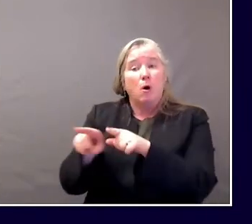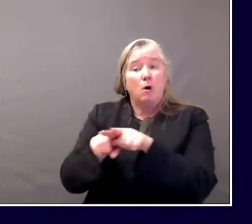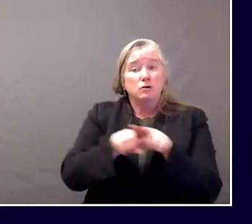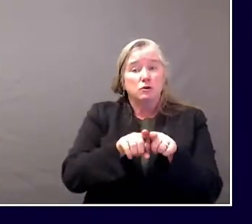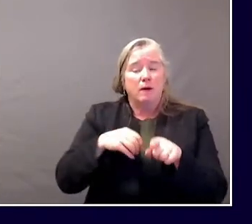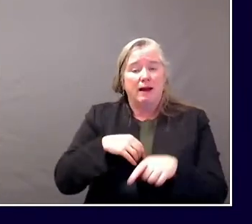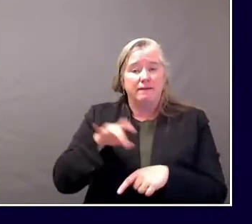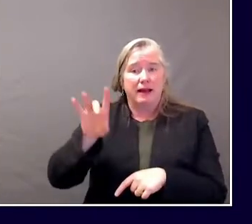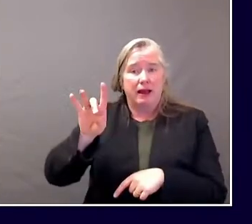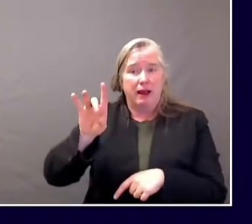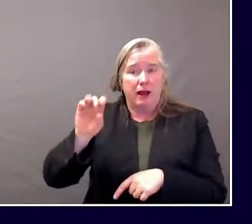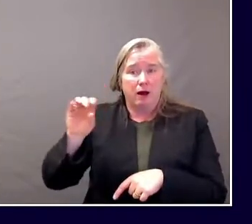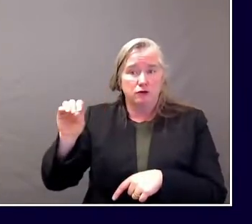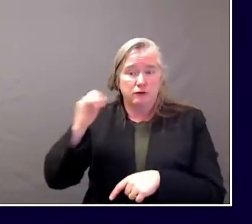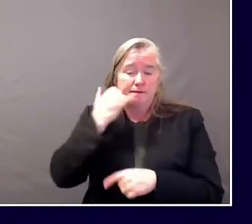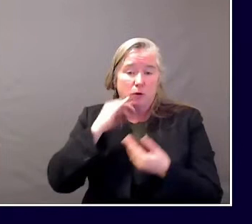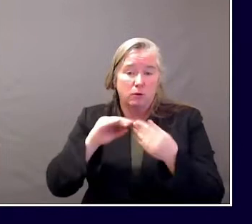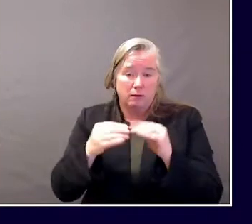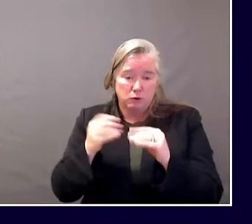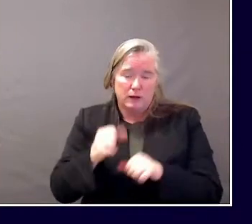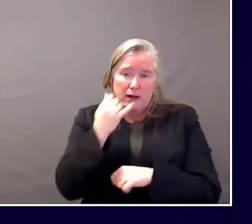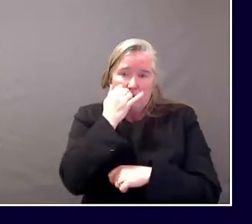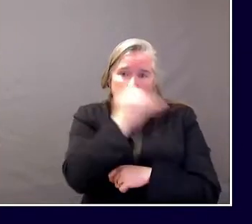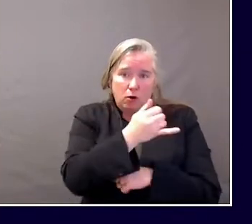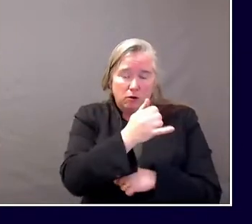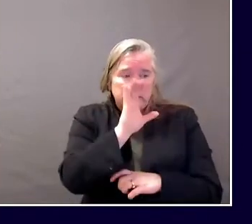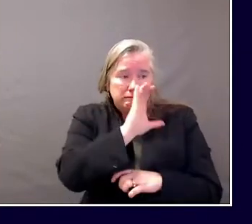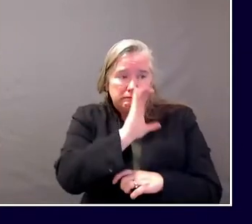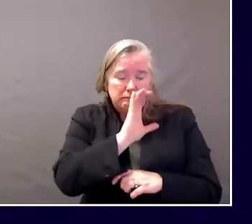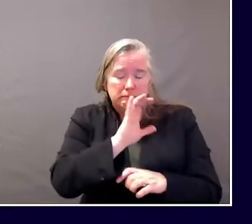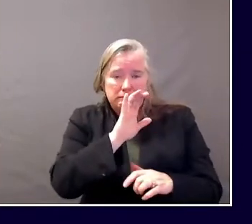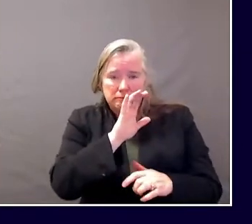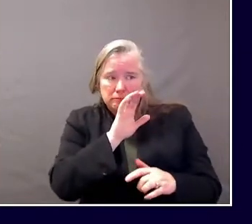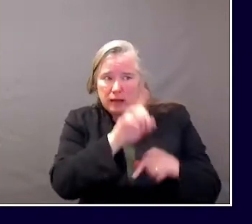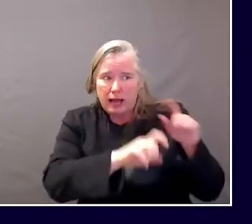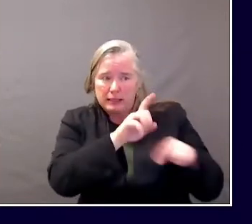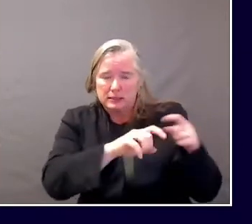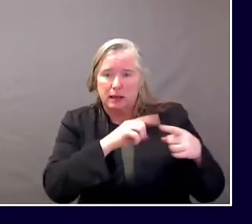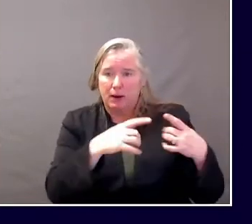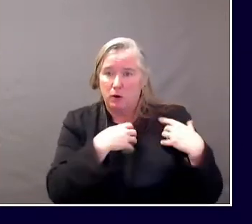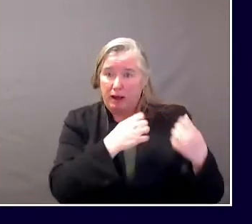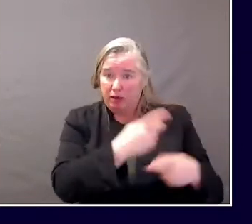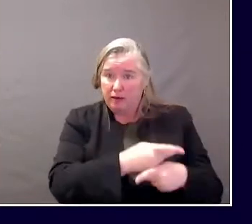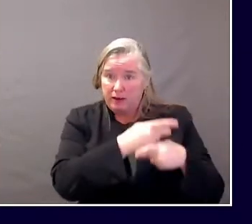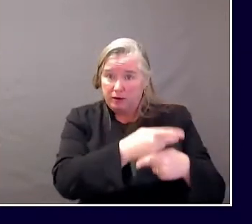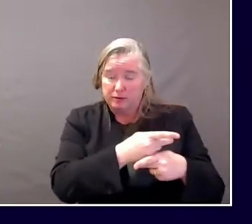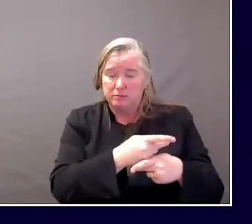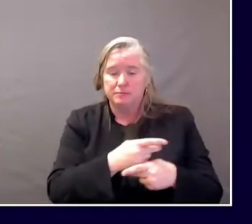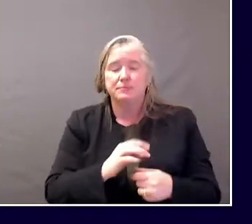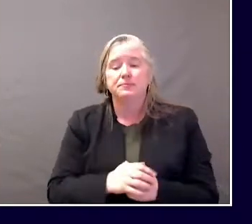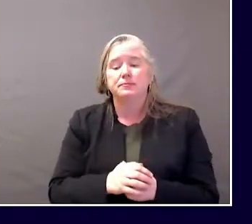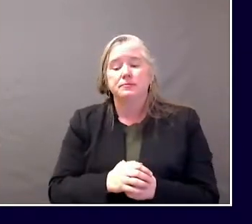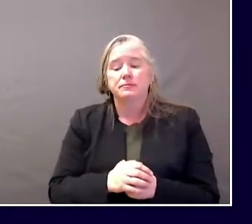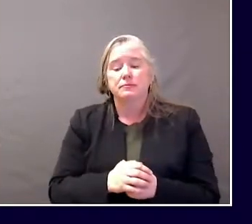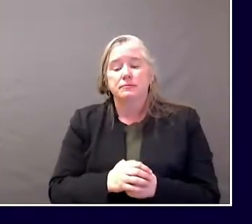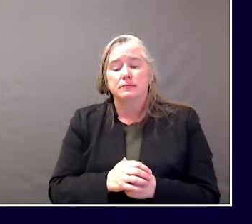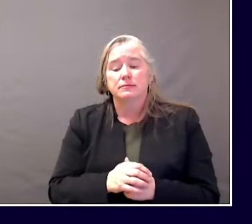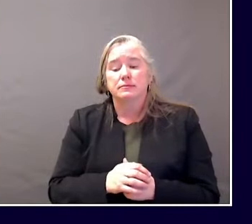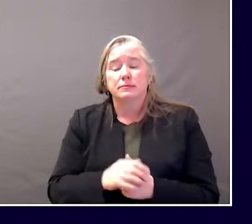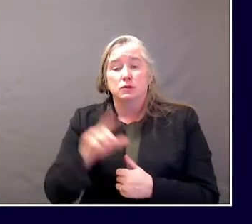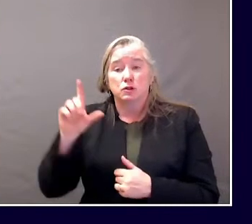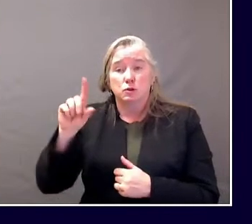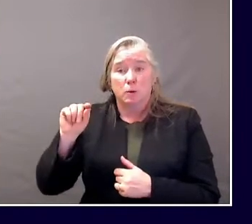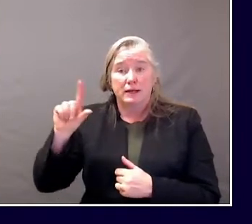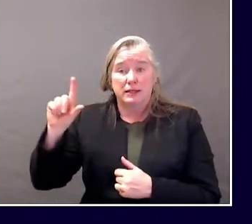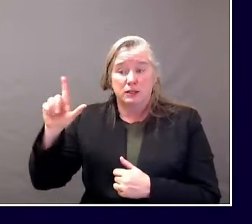anybody who is seeking help on healthcare go to covermaine.gov. It is really important as we go into this year that people do